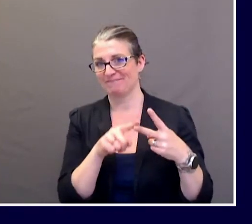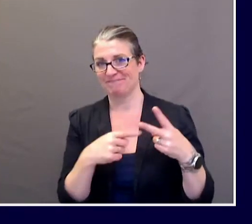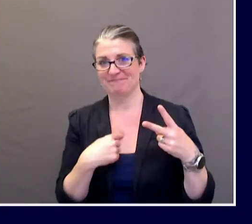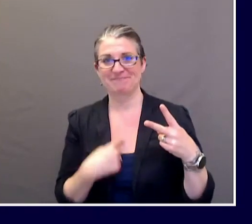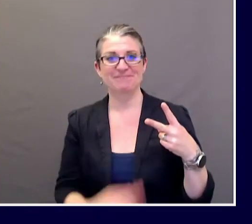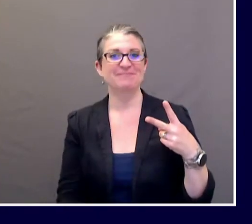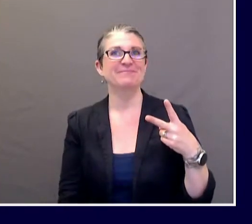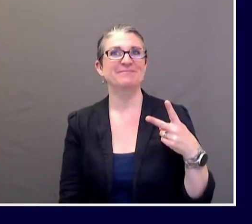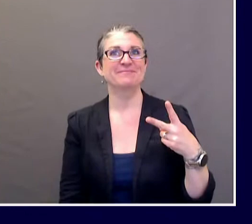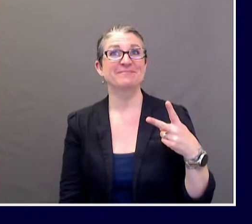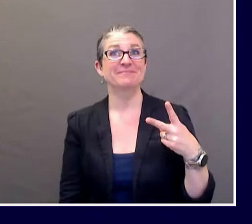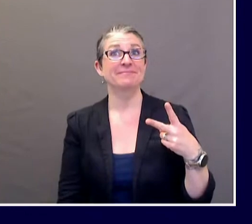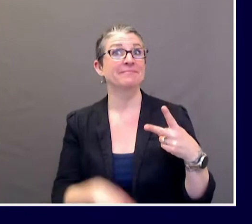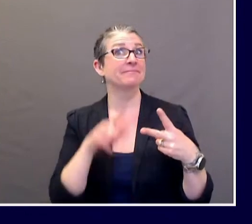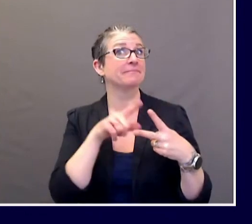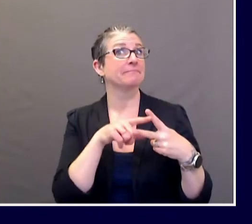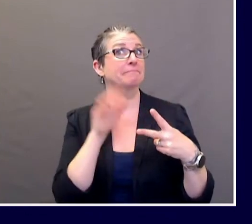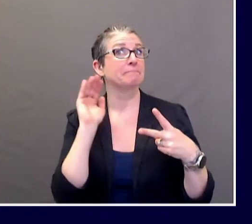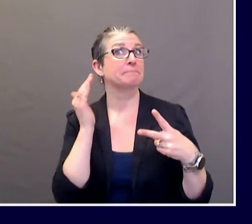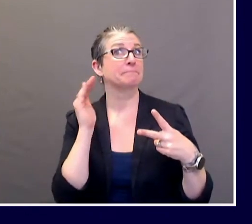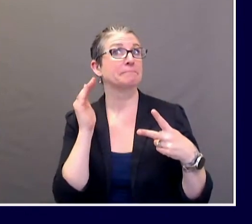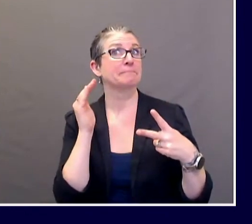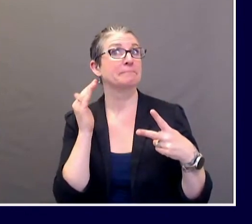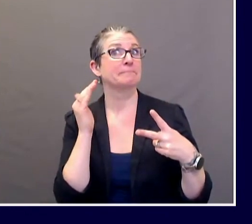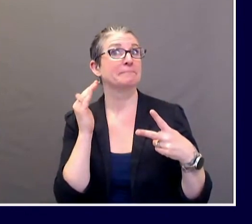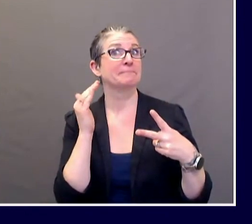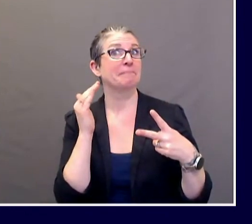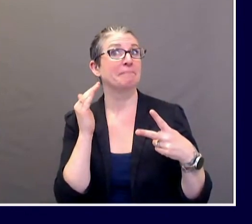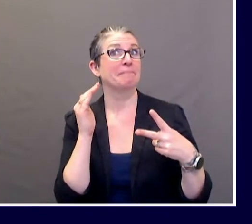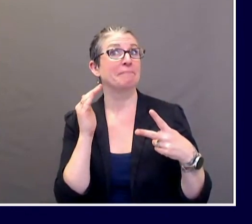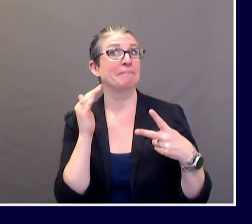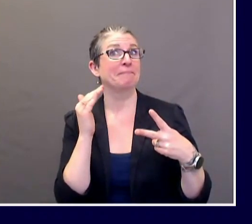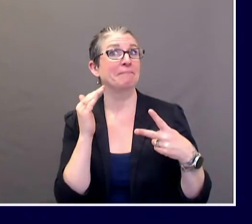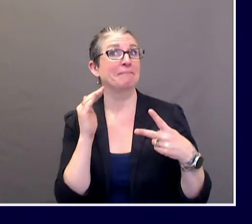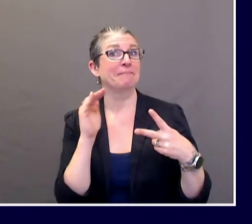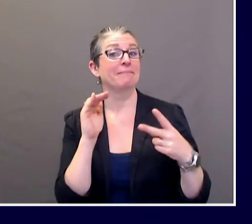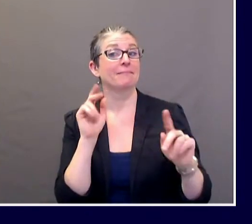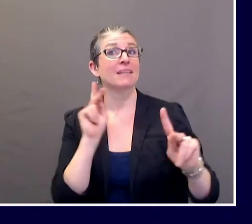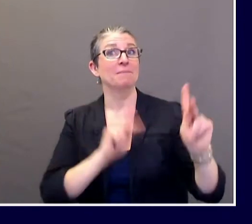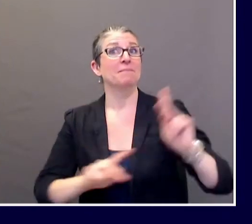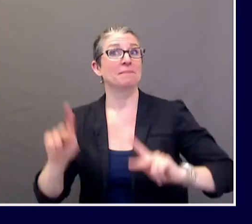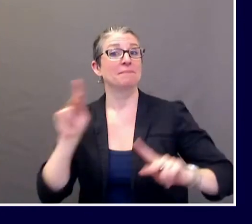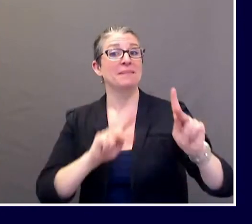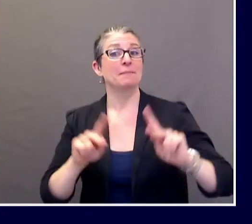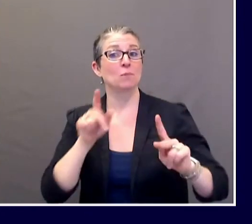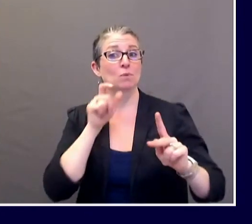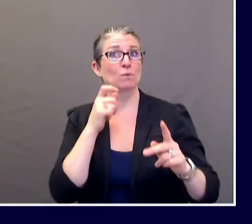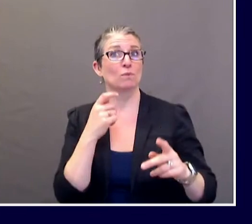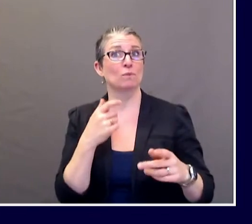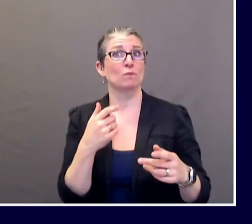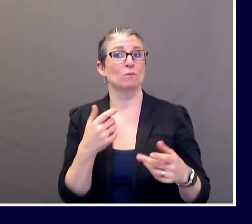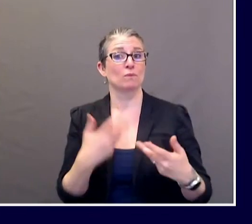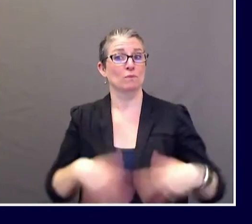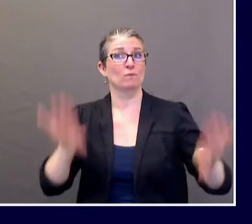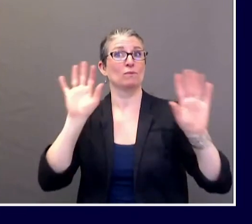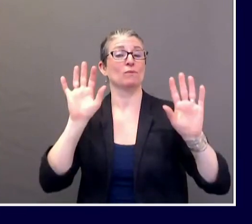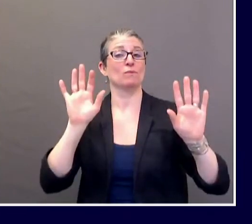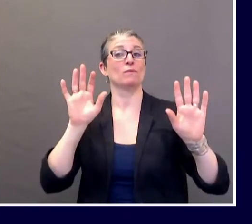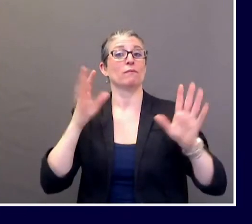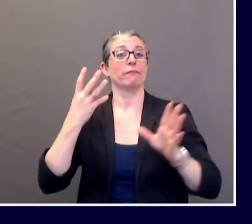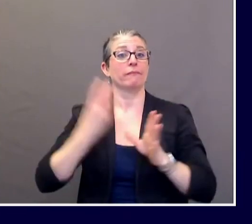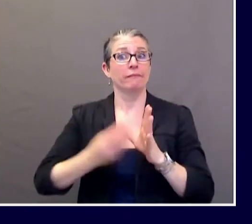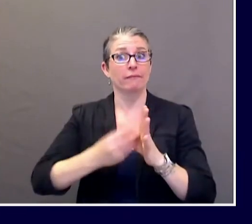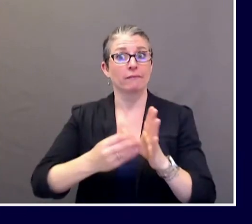Maine's COVID-19 deaths have been in long-term care facilities such as nursing homes. I'm just wondering how much of the more than $1 billion